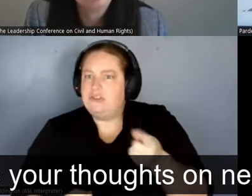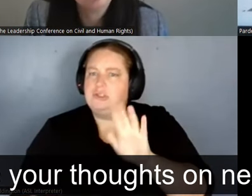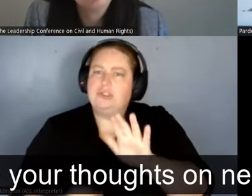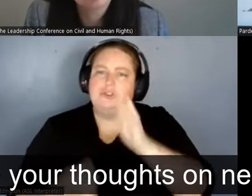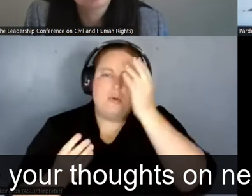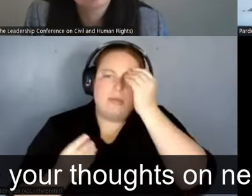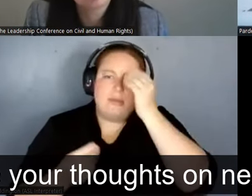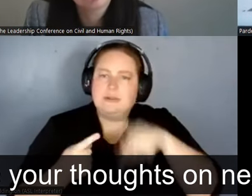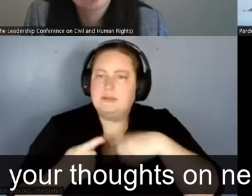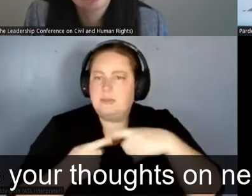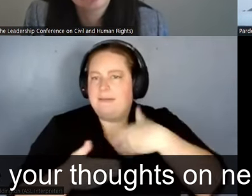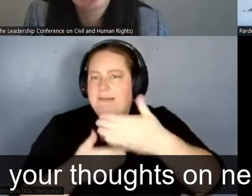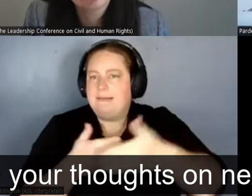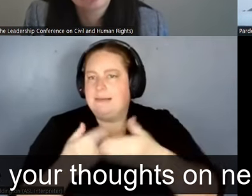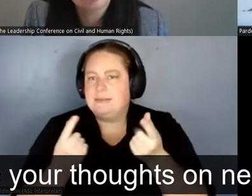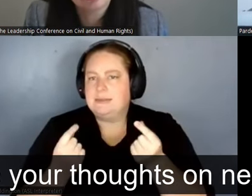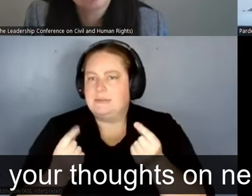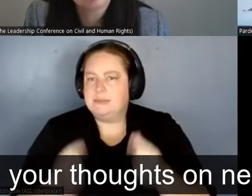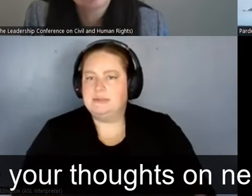next steps?